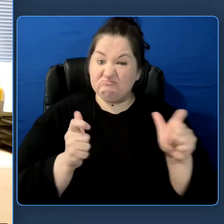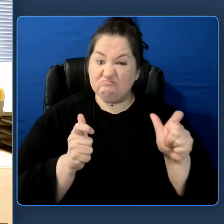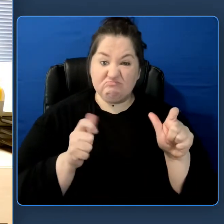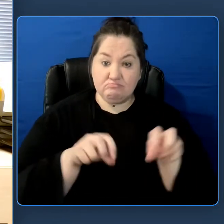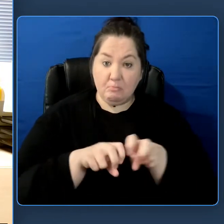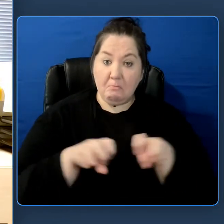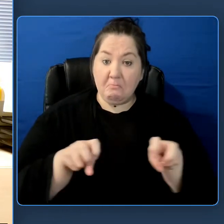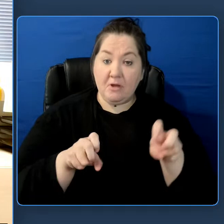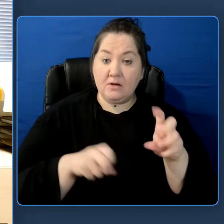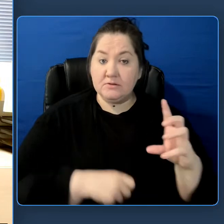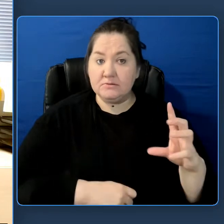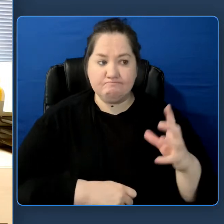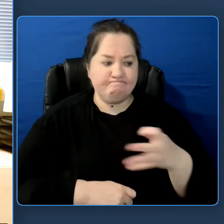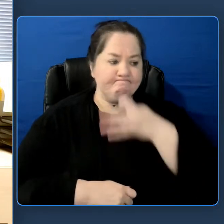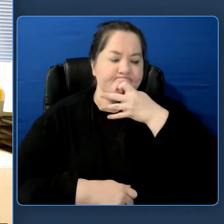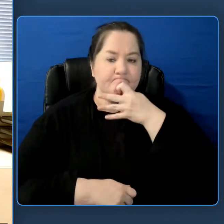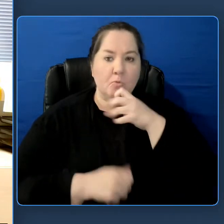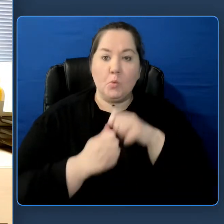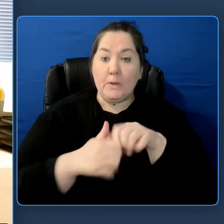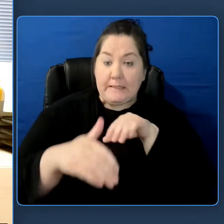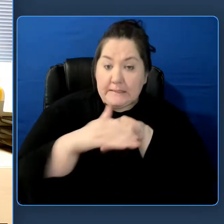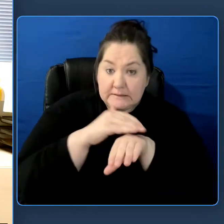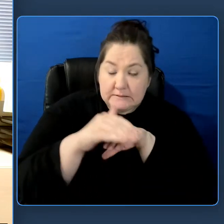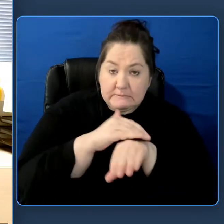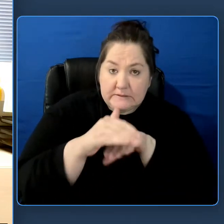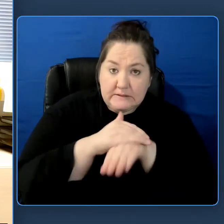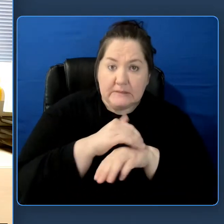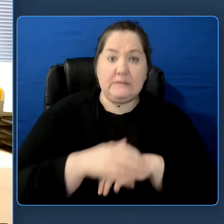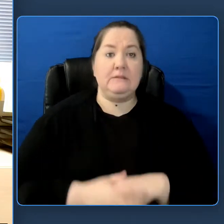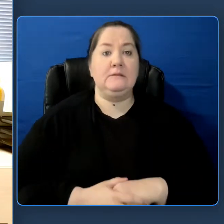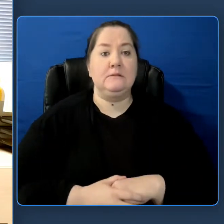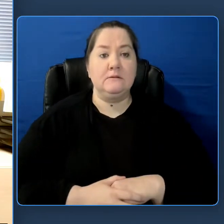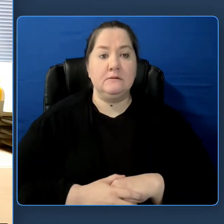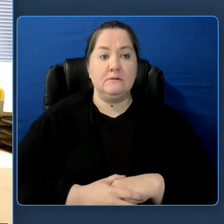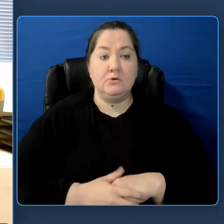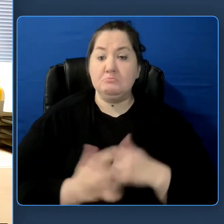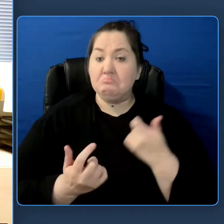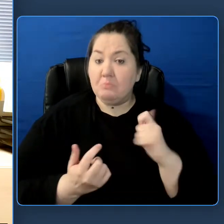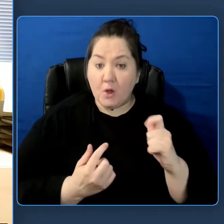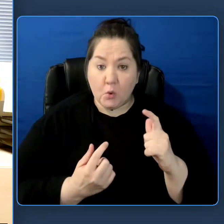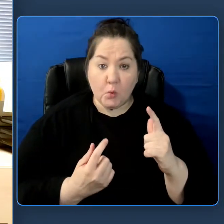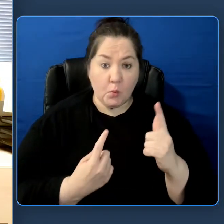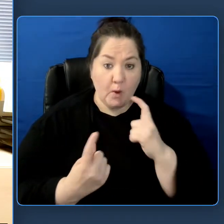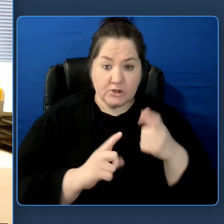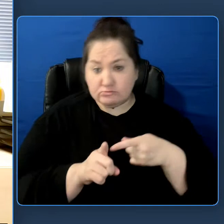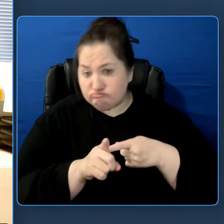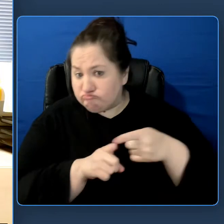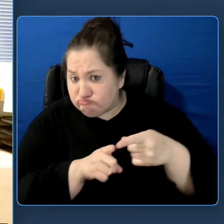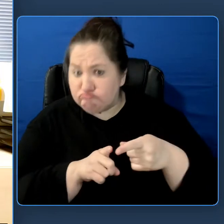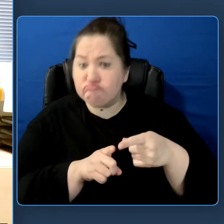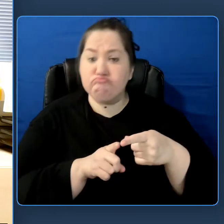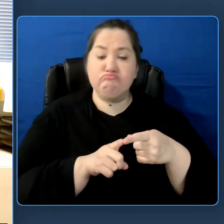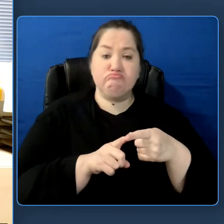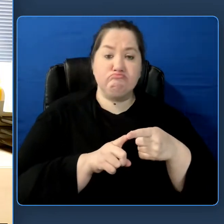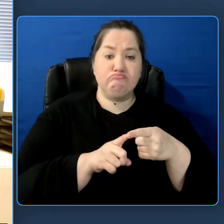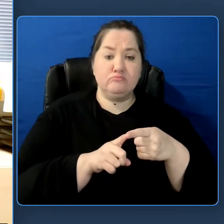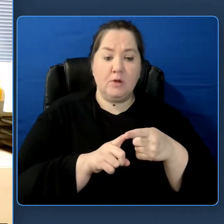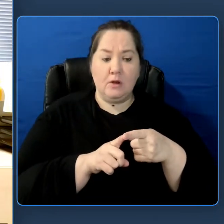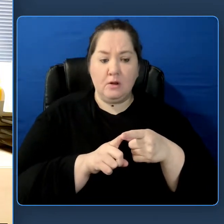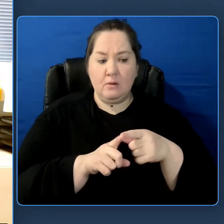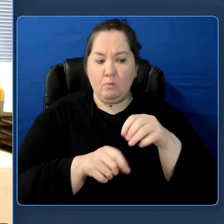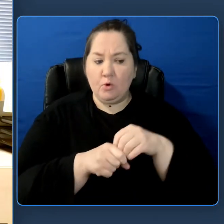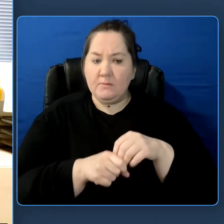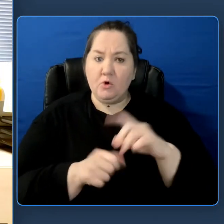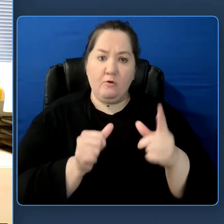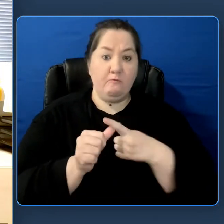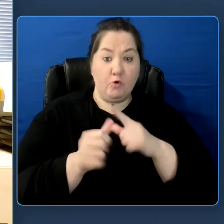panel of experts around accessibility. So if you have any of those questions that you want answered, drop those